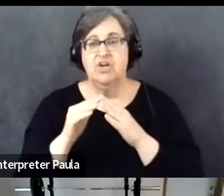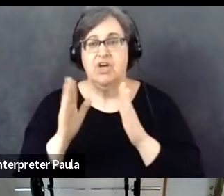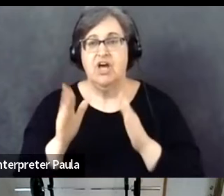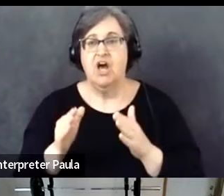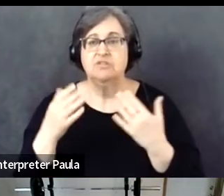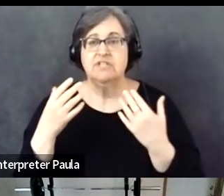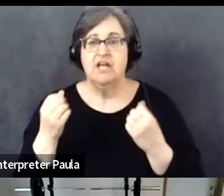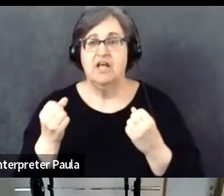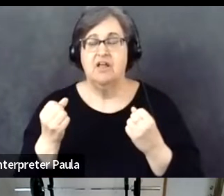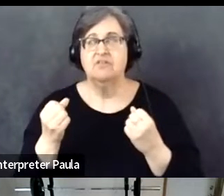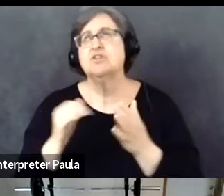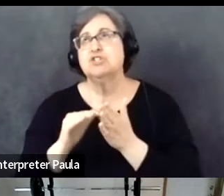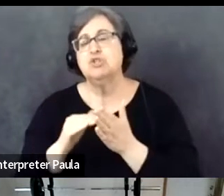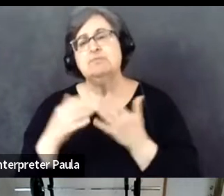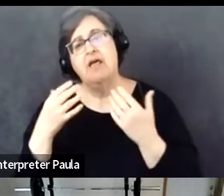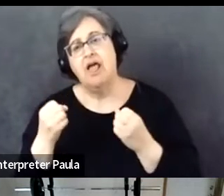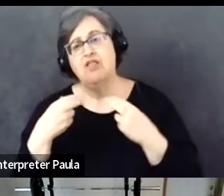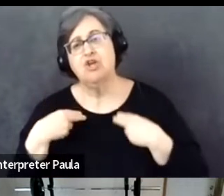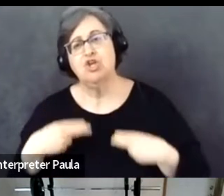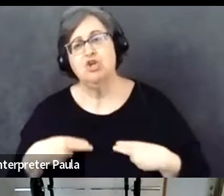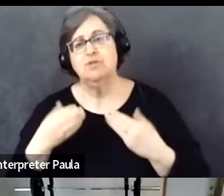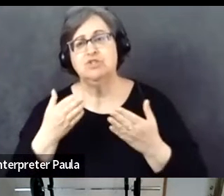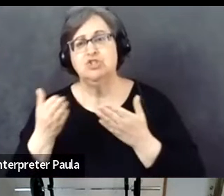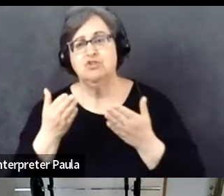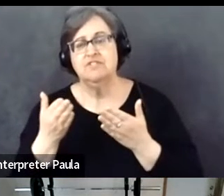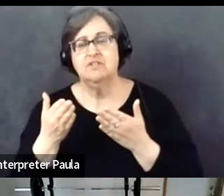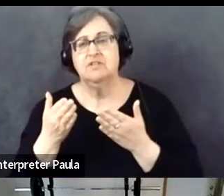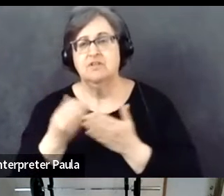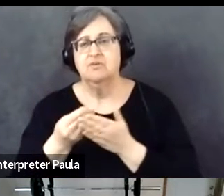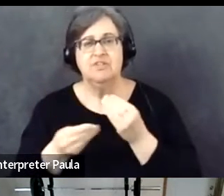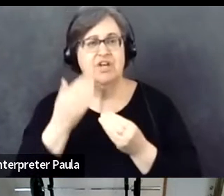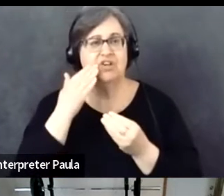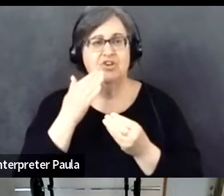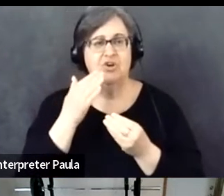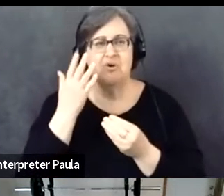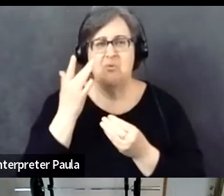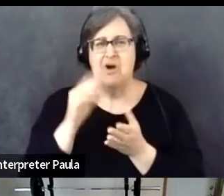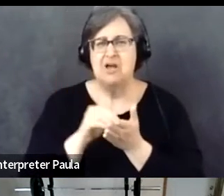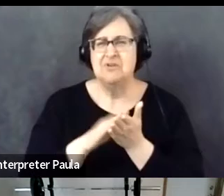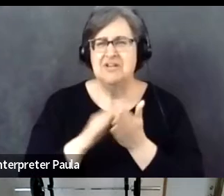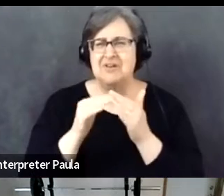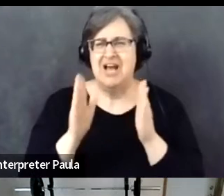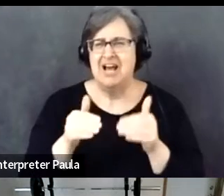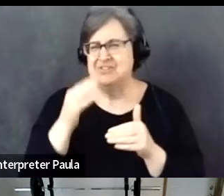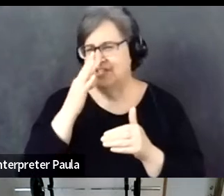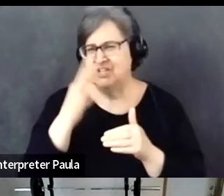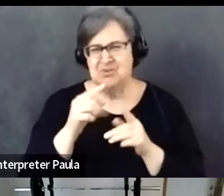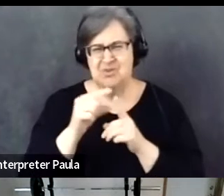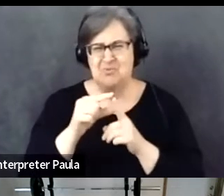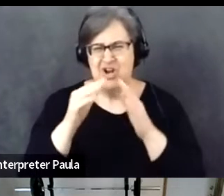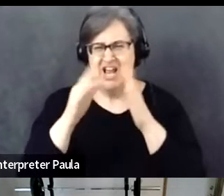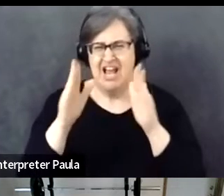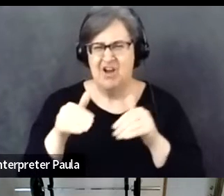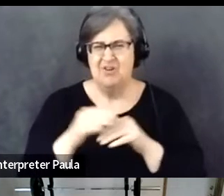Human Services, or the Health and Human Services budget. I don't know why I wrote House on there. Just ignore House. It